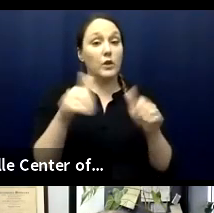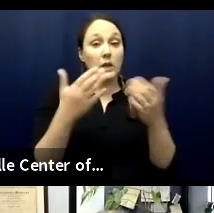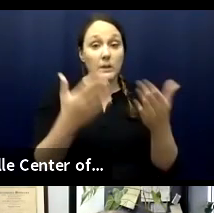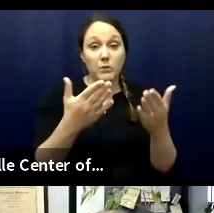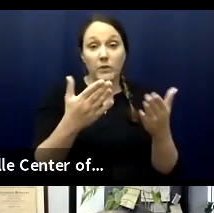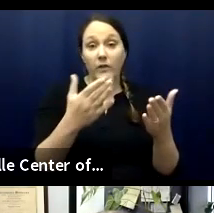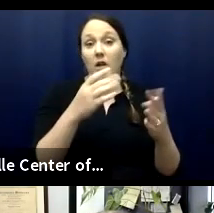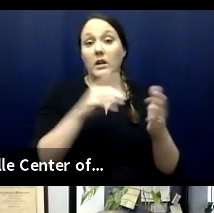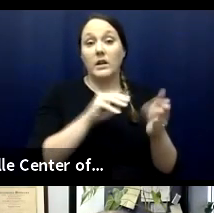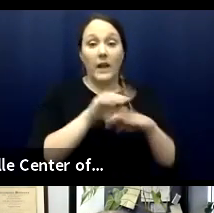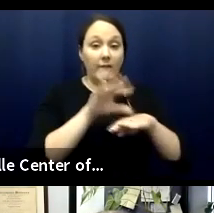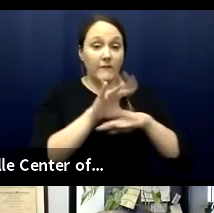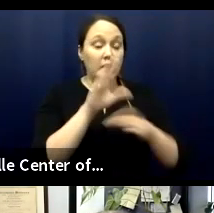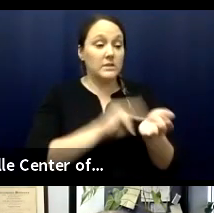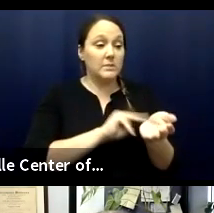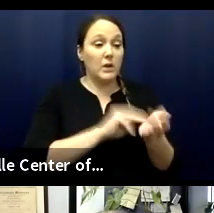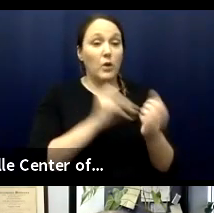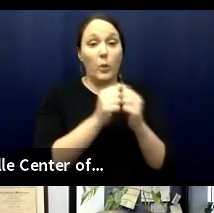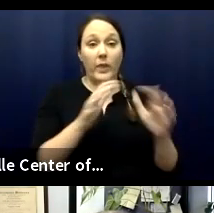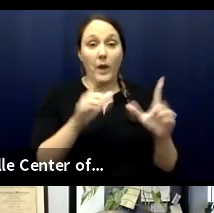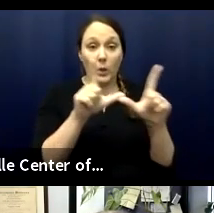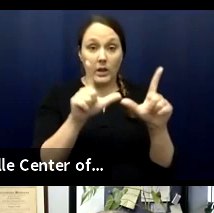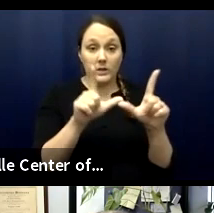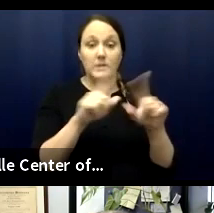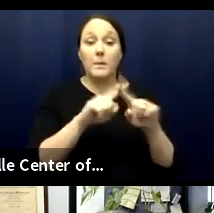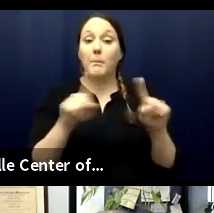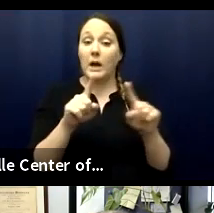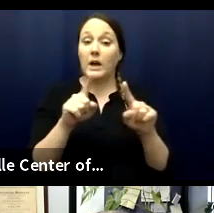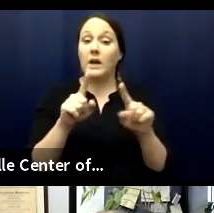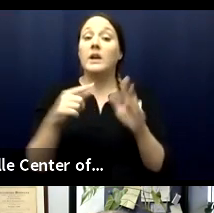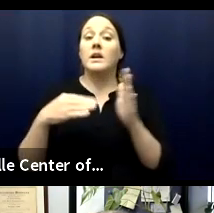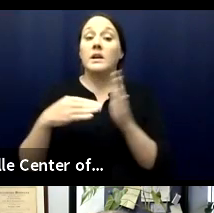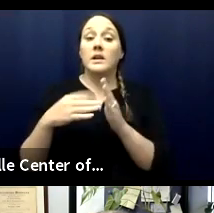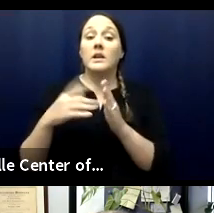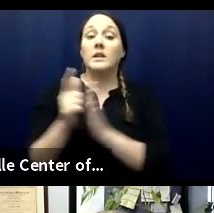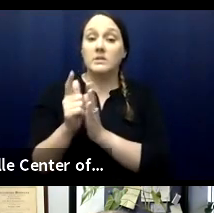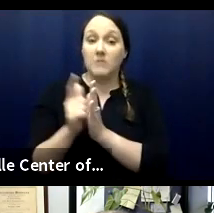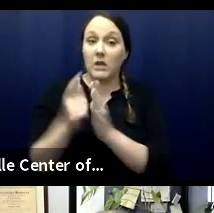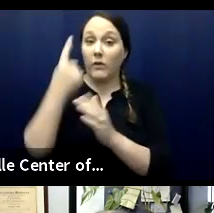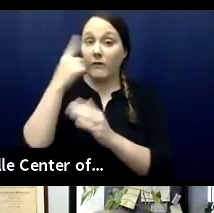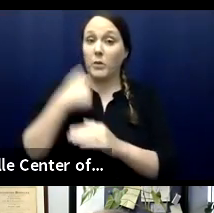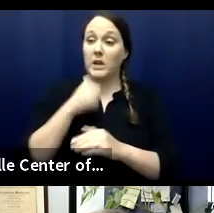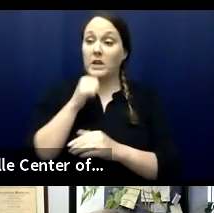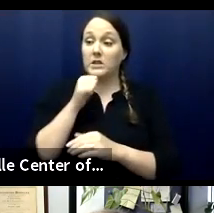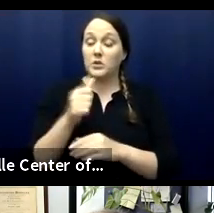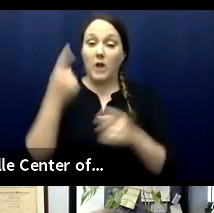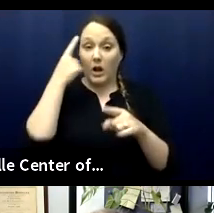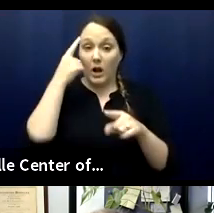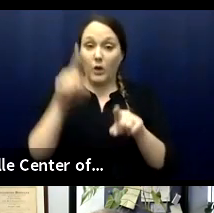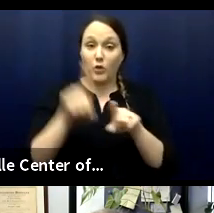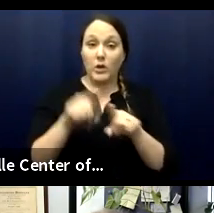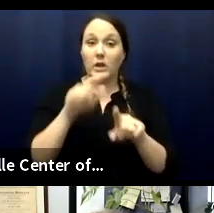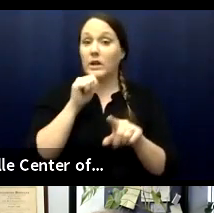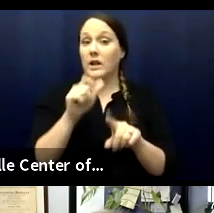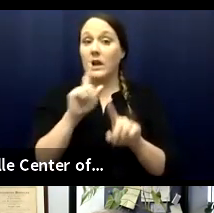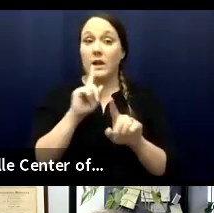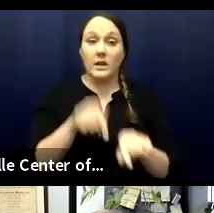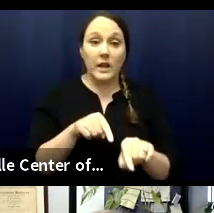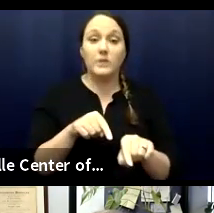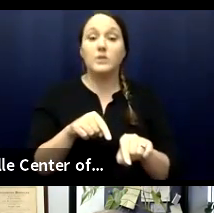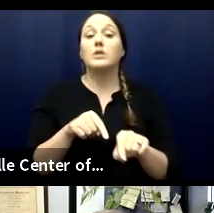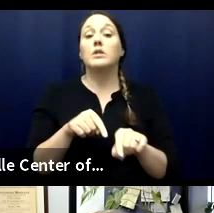medicine without a license. It is, however, legal for me not to agree to any unwanted medical procedures or answer any medical questions from